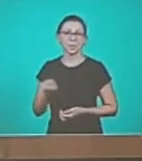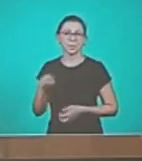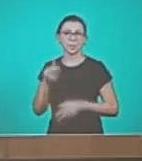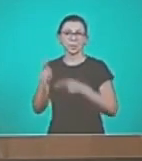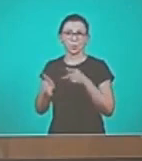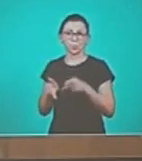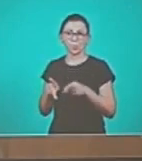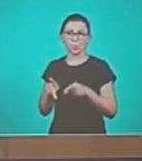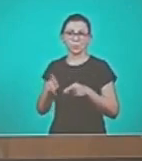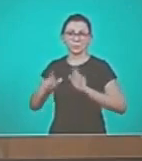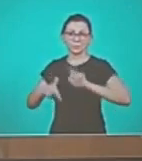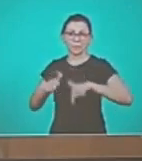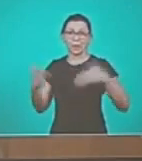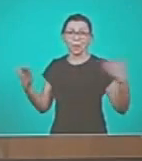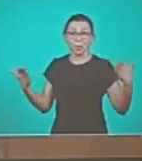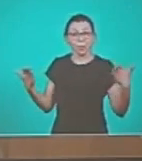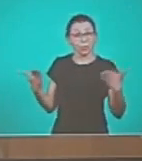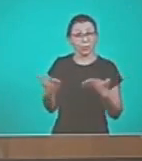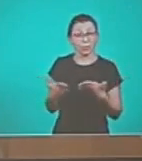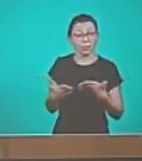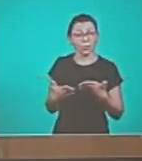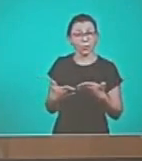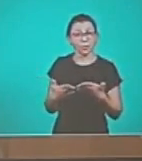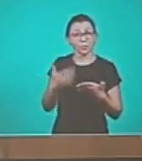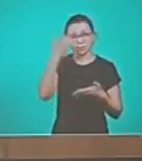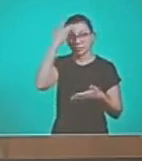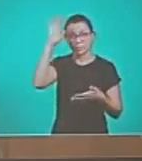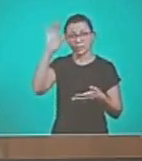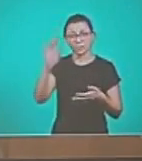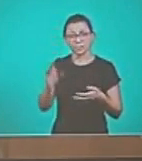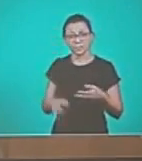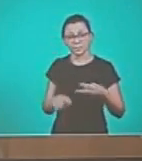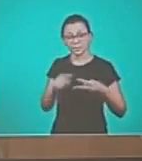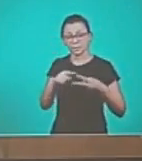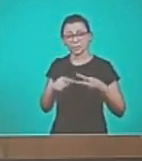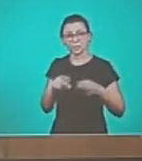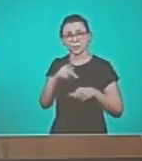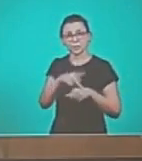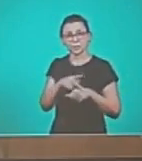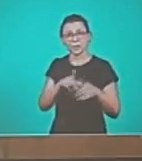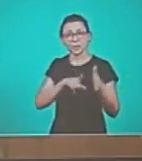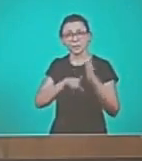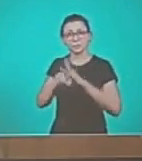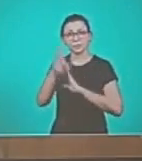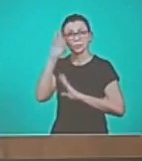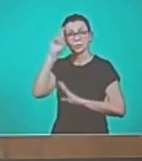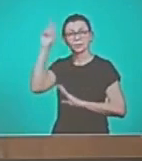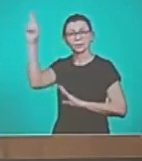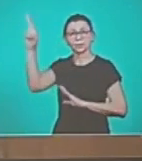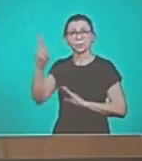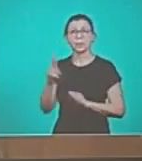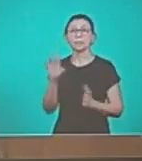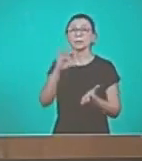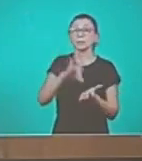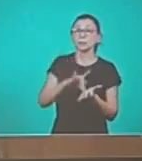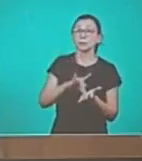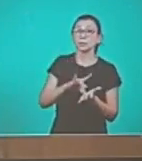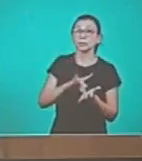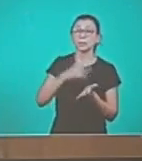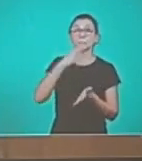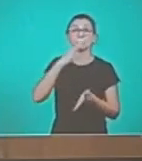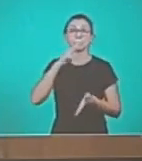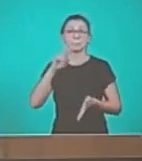consult. It was not linked to the operation of the Holy Spirit. But when you go to the original in Hebrew, you see